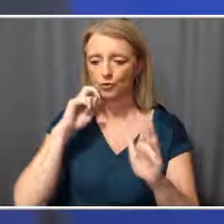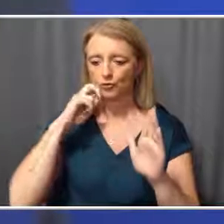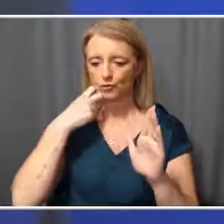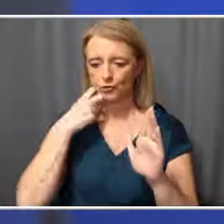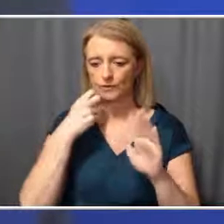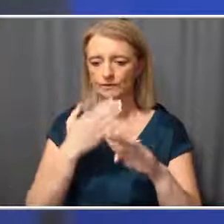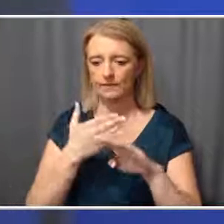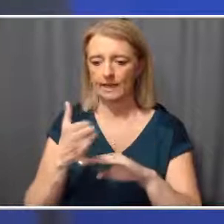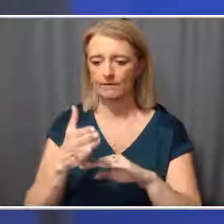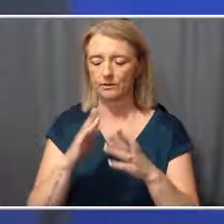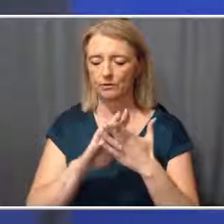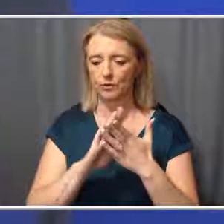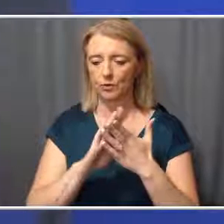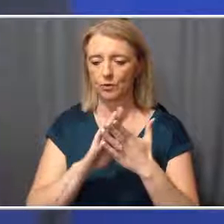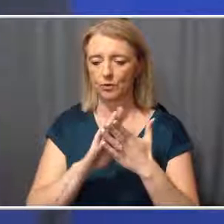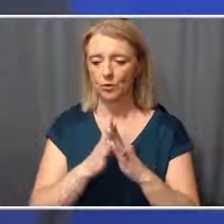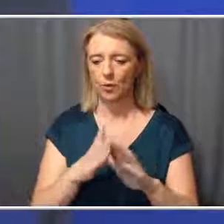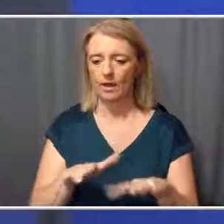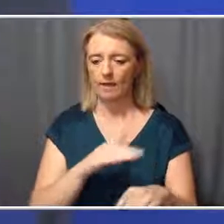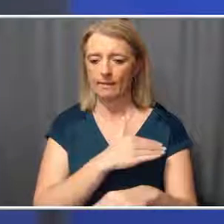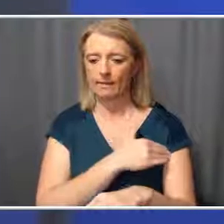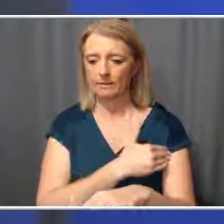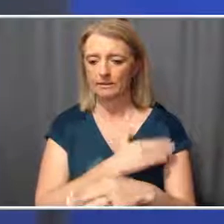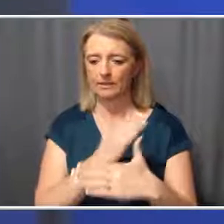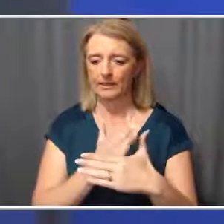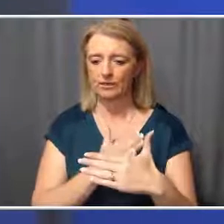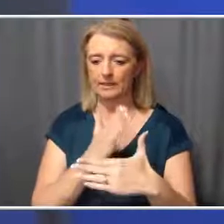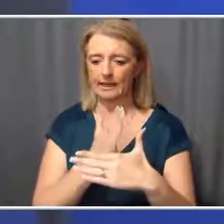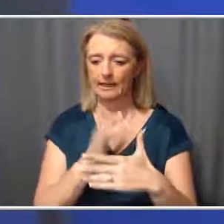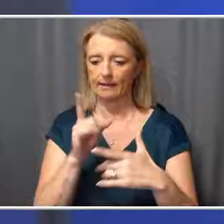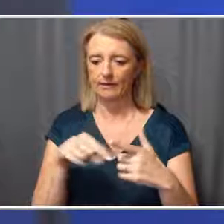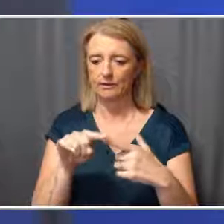surgery, please look away now for a few minutes.